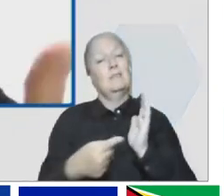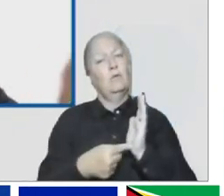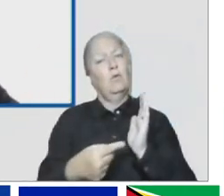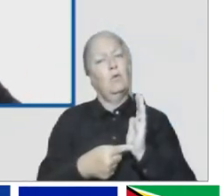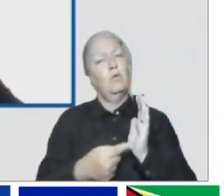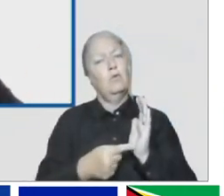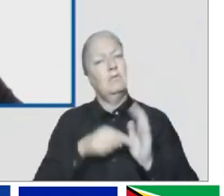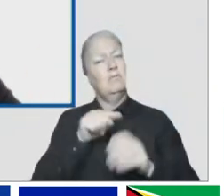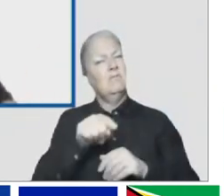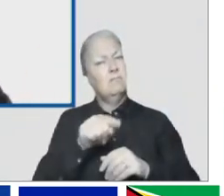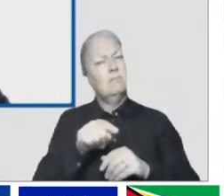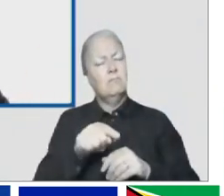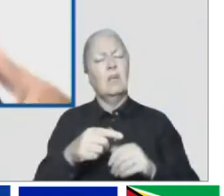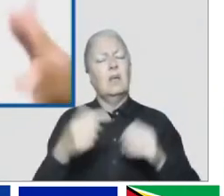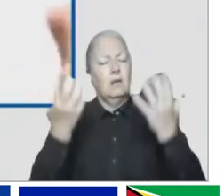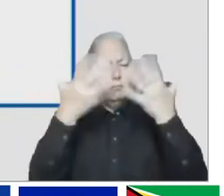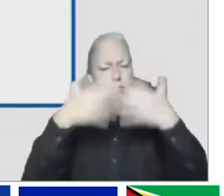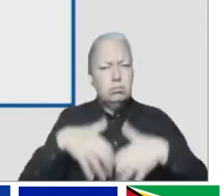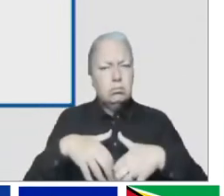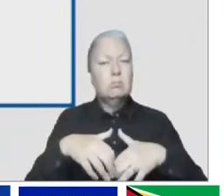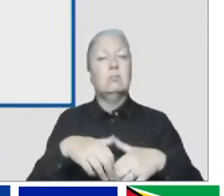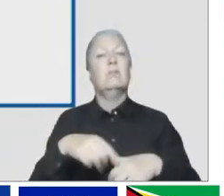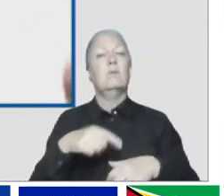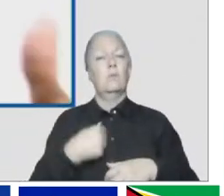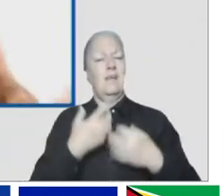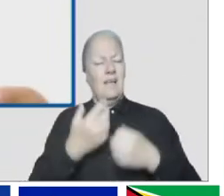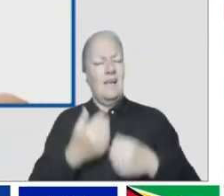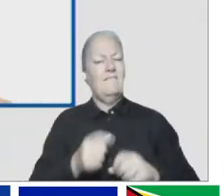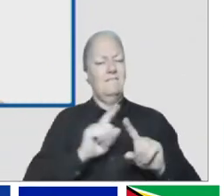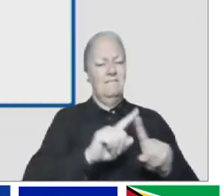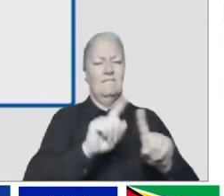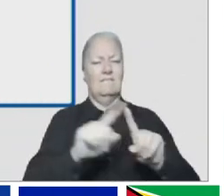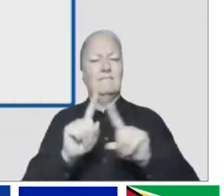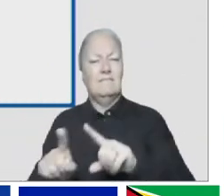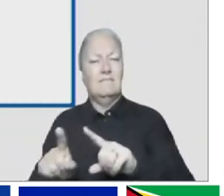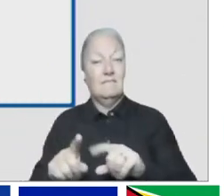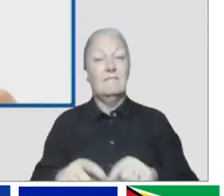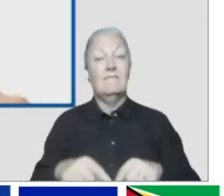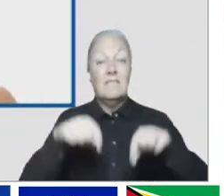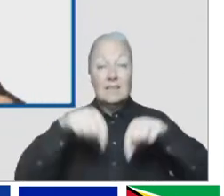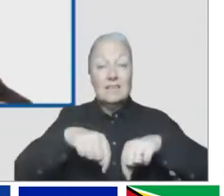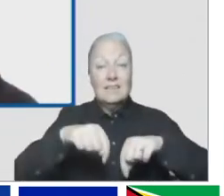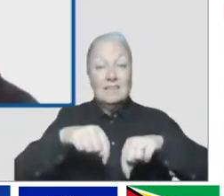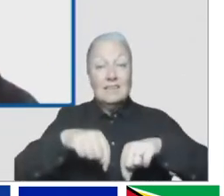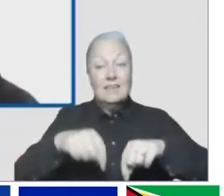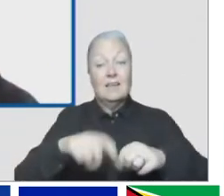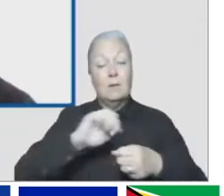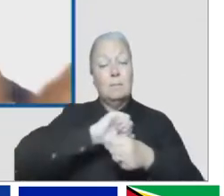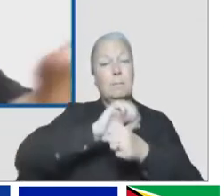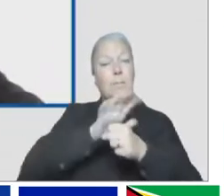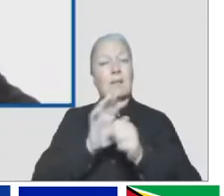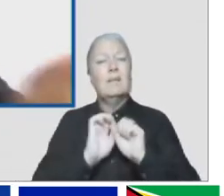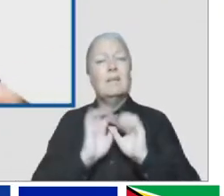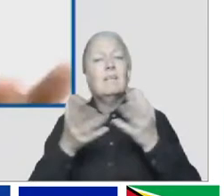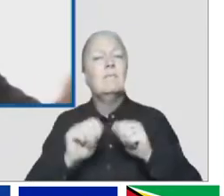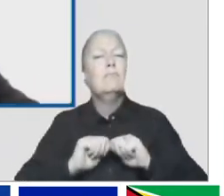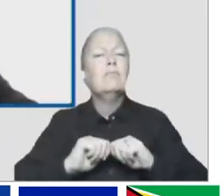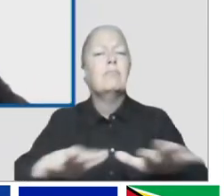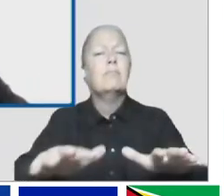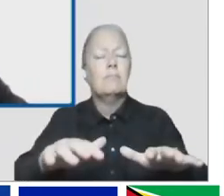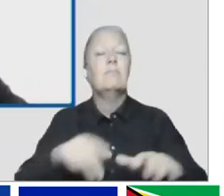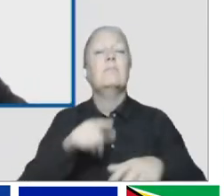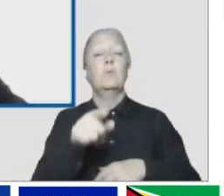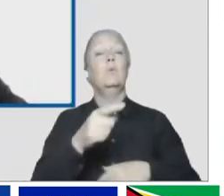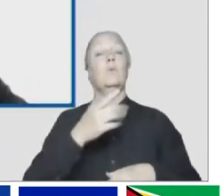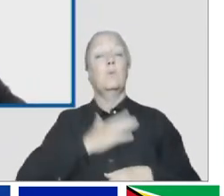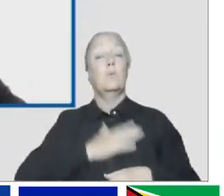technology-enabled mechanisms, because in the nature of this particular pandemic had been where you want to encourage distancing, social